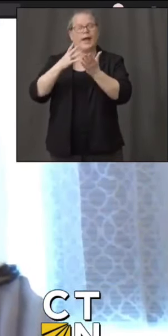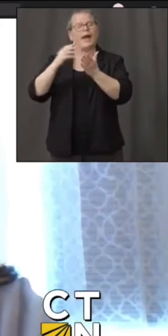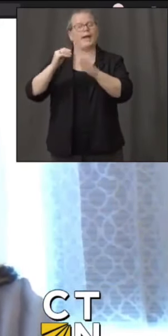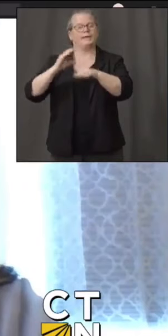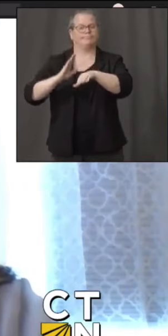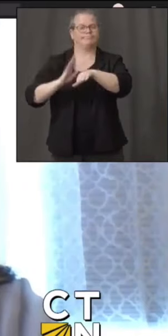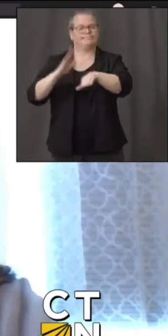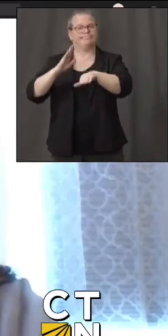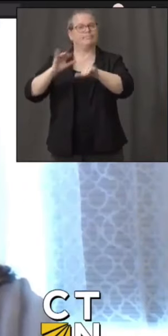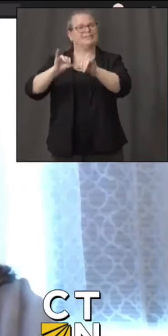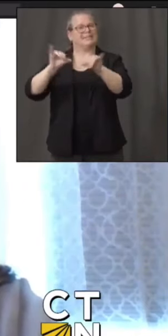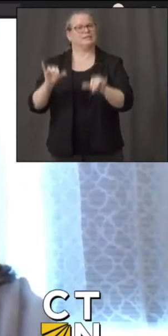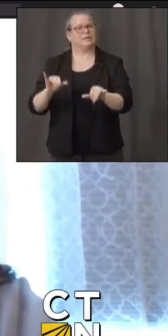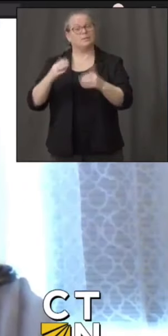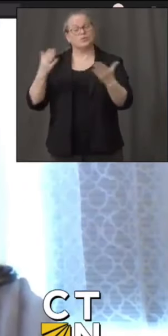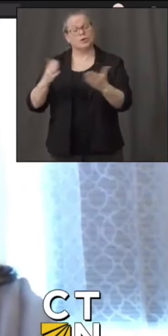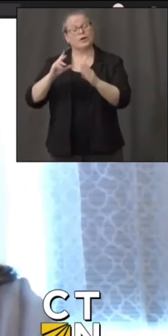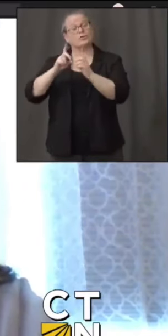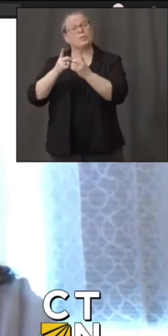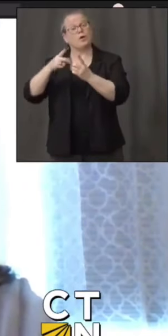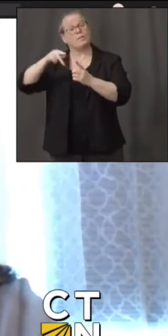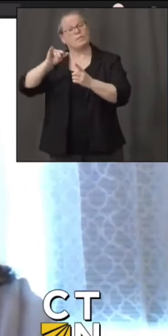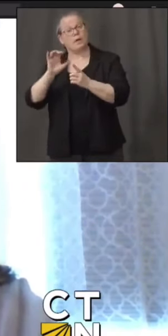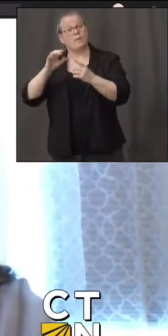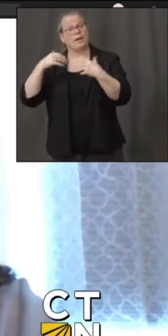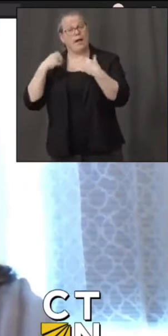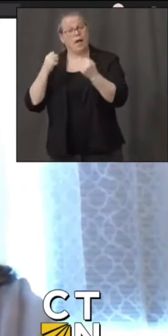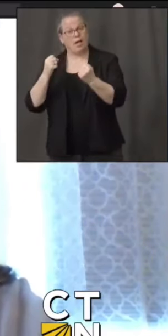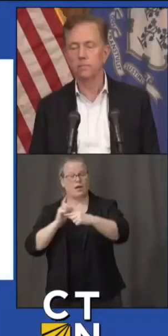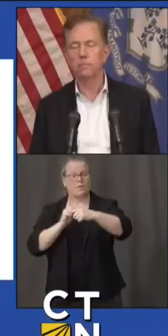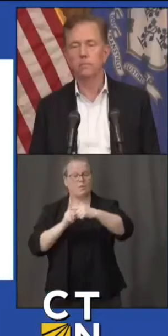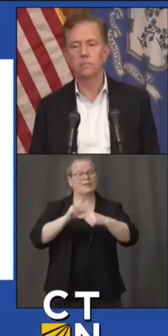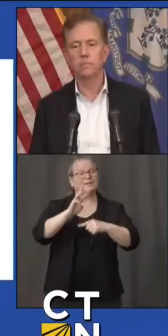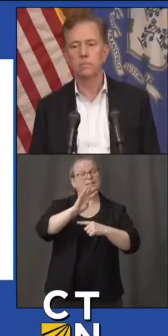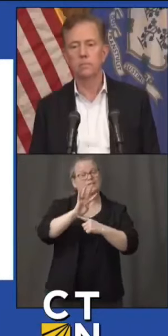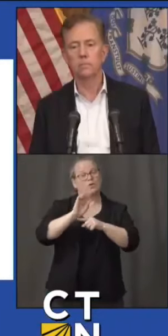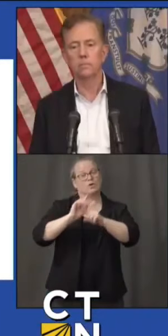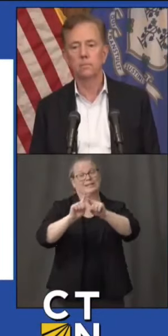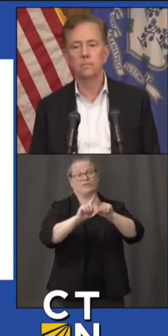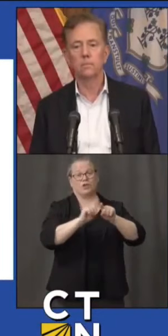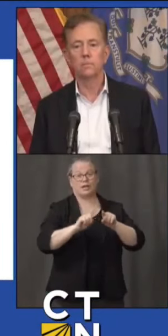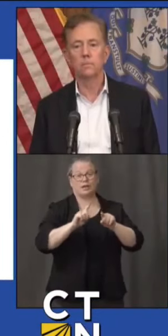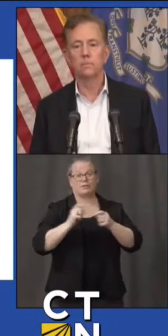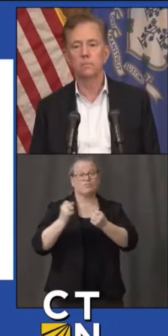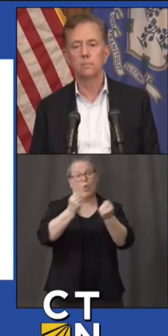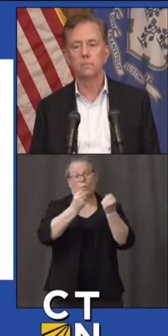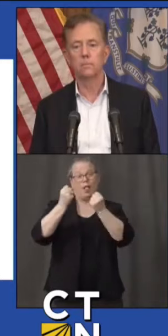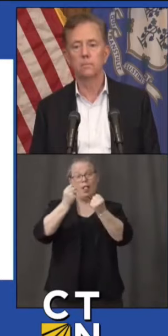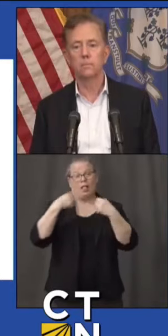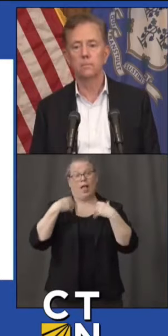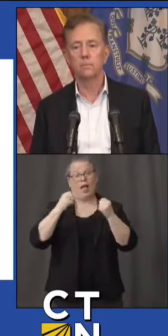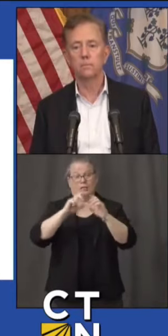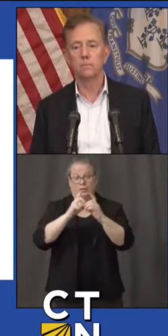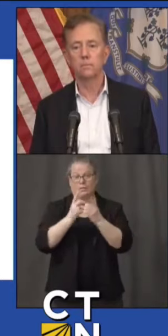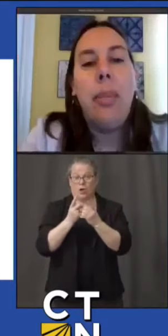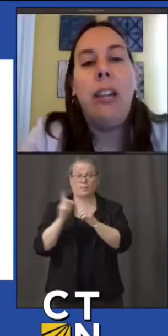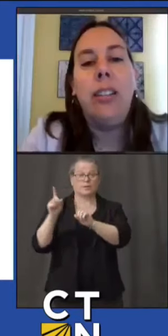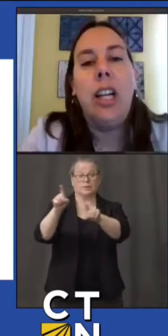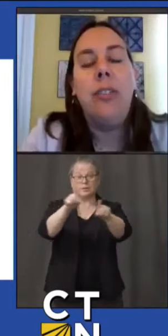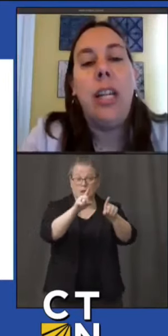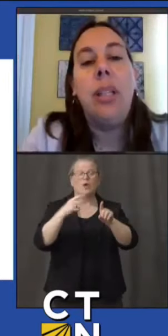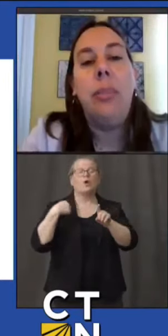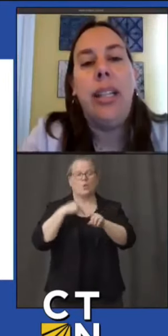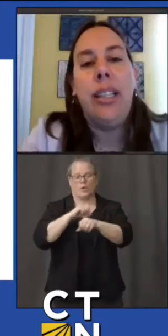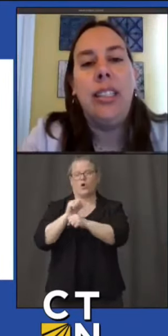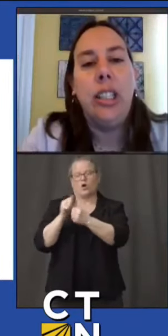here at the Department of Public Health, as well as our 64 local health departments, will be working closely with Microsoft